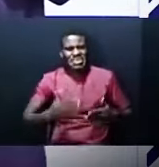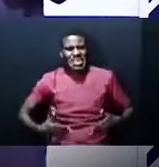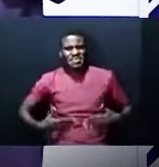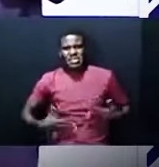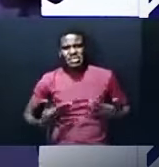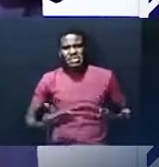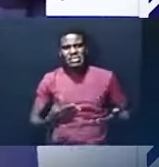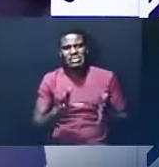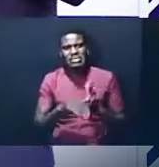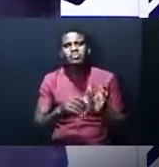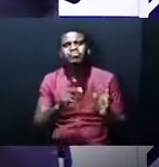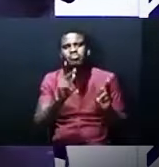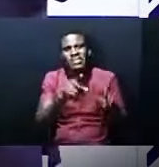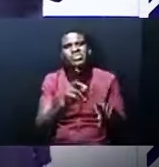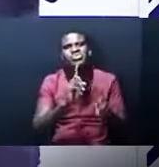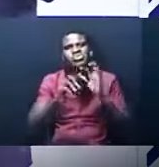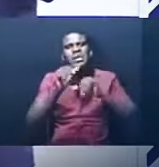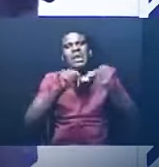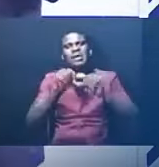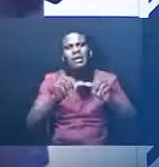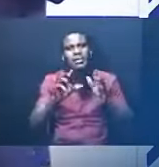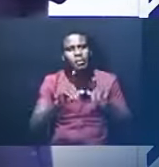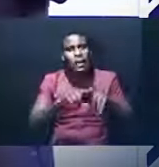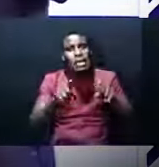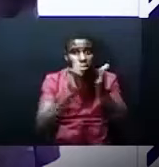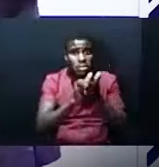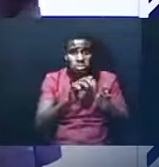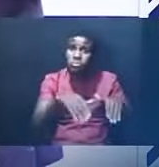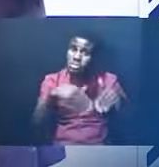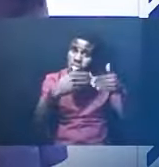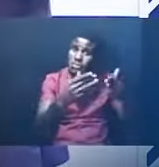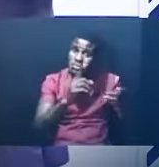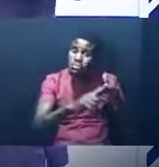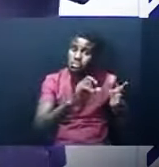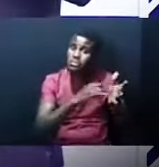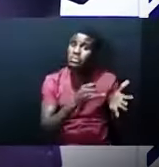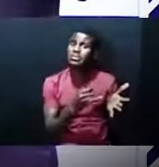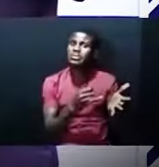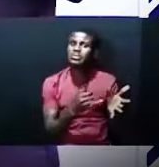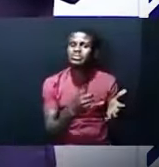But the concentration you give it is a